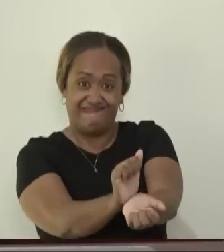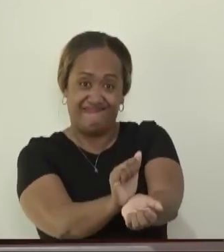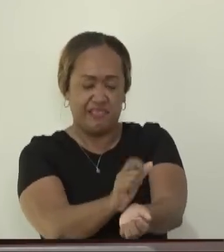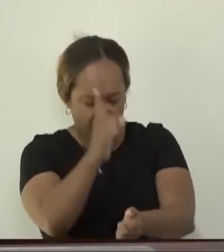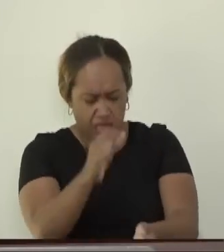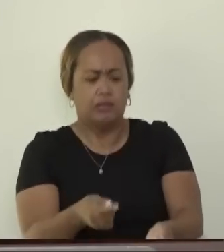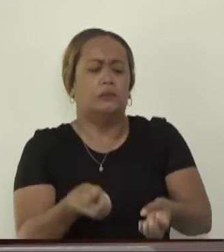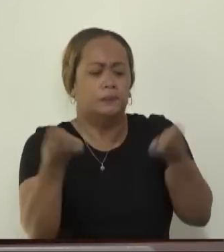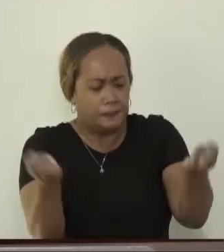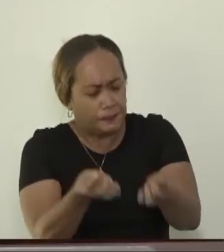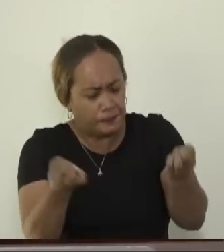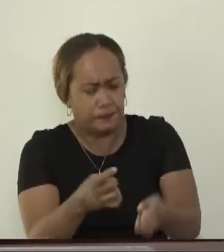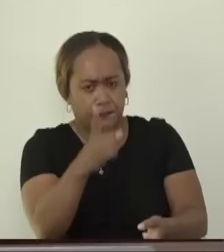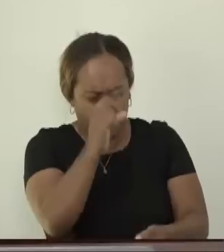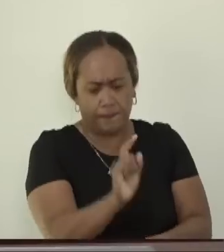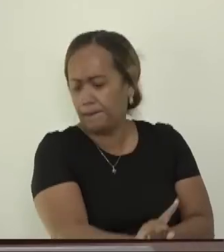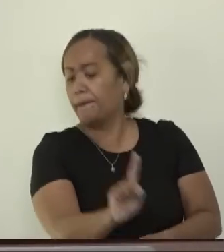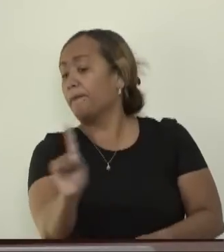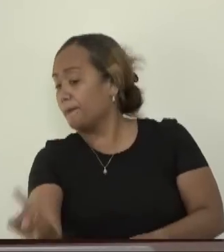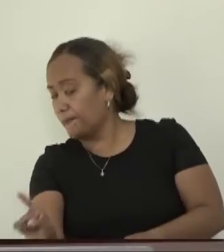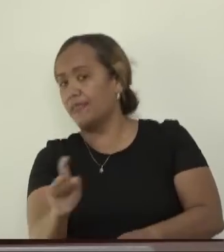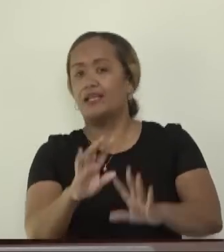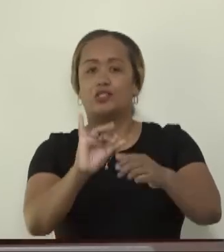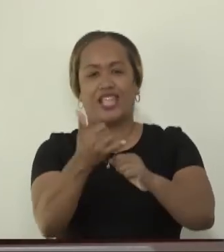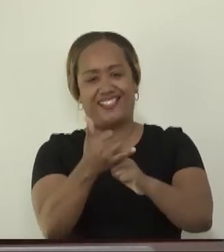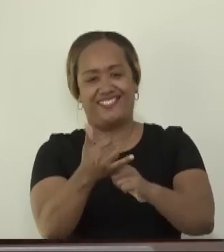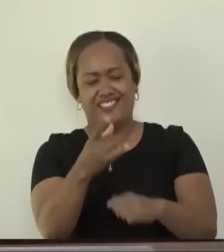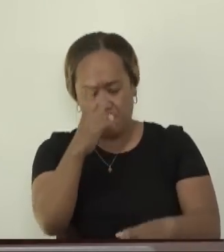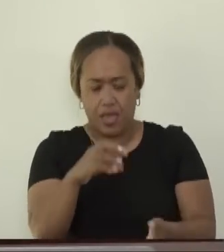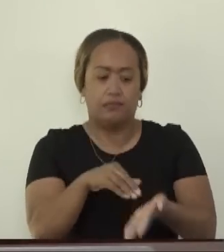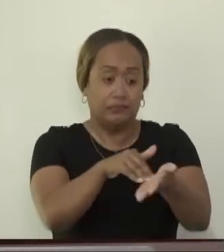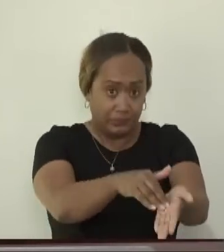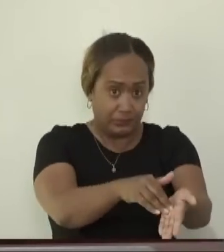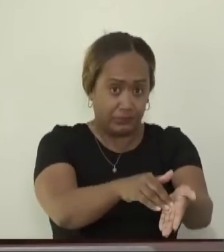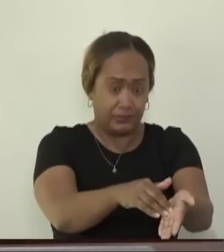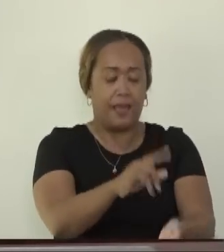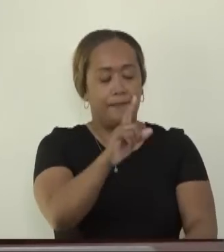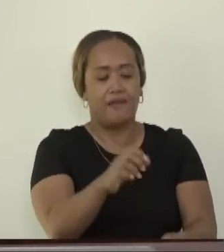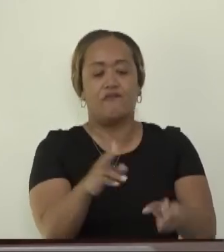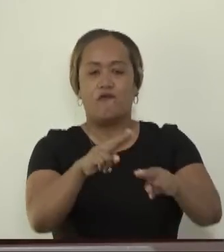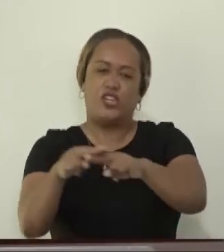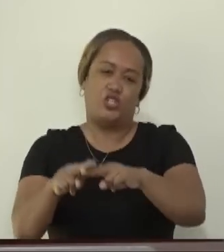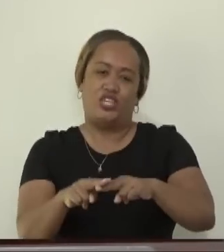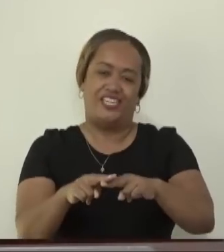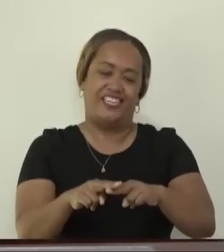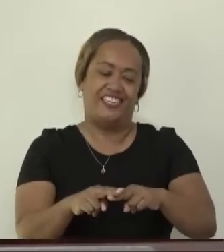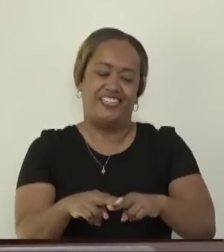themselves, and to re-enter society, you're doing something not only for the offender, but for Fiji as